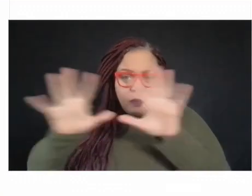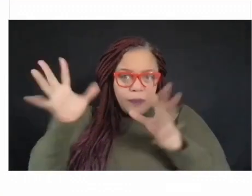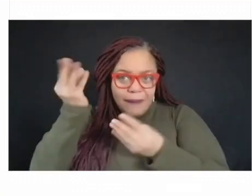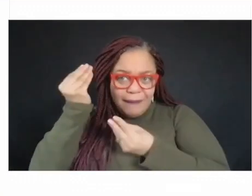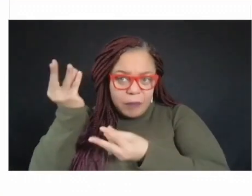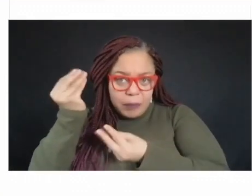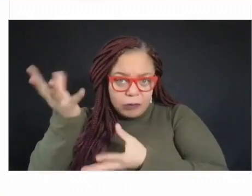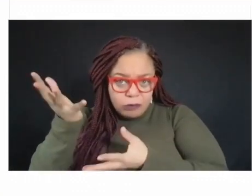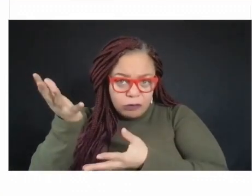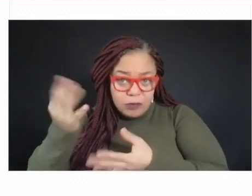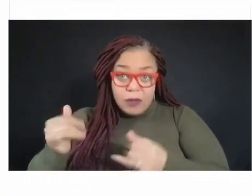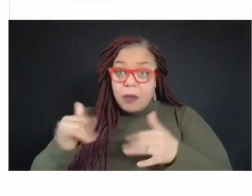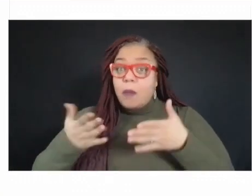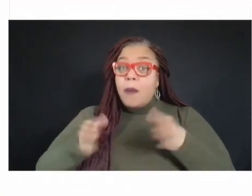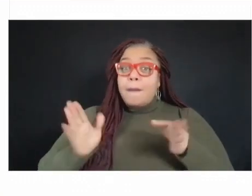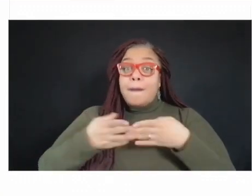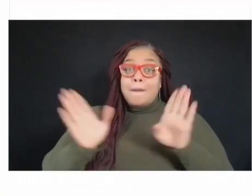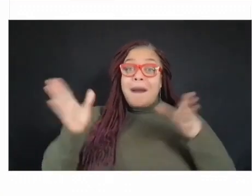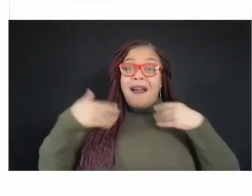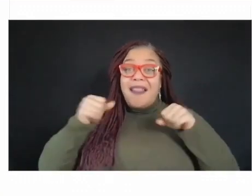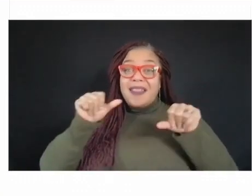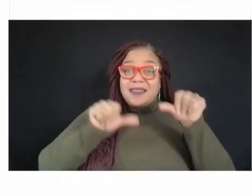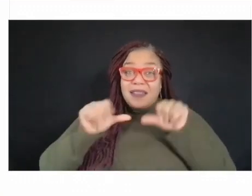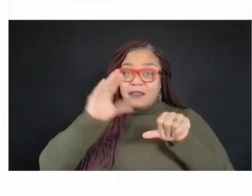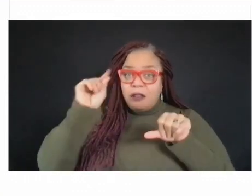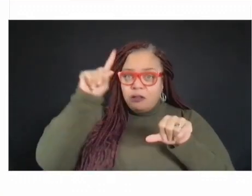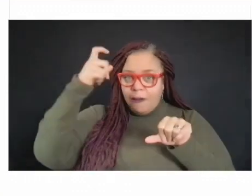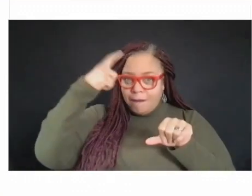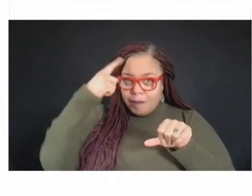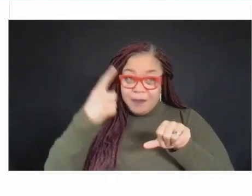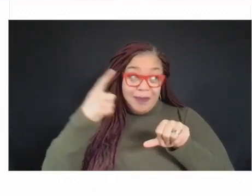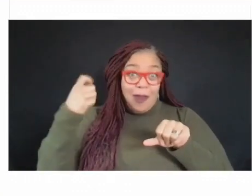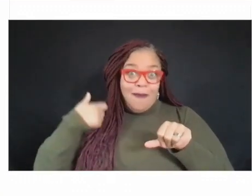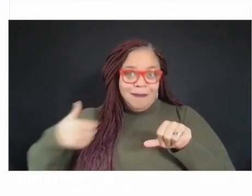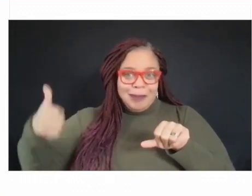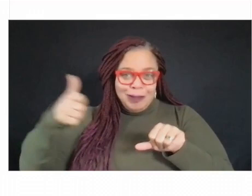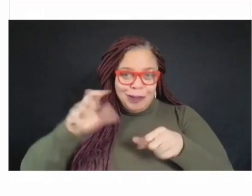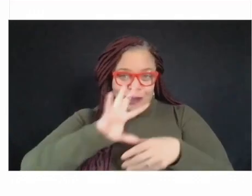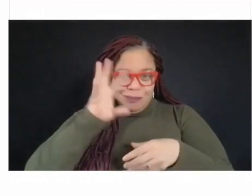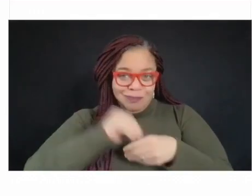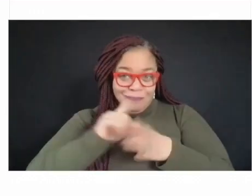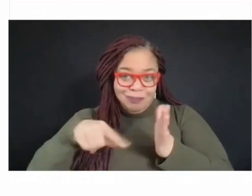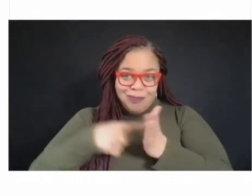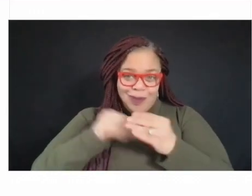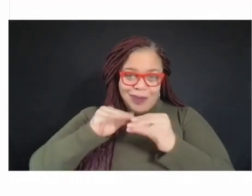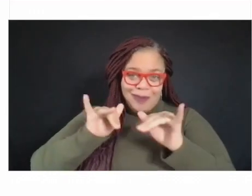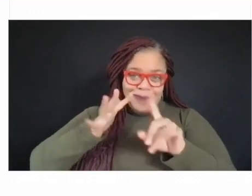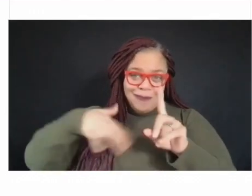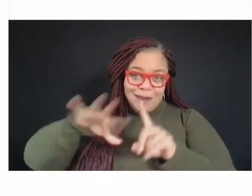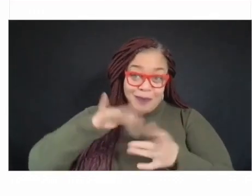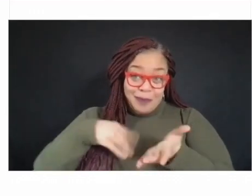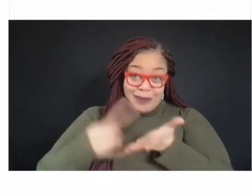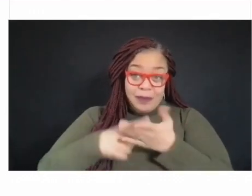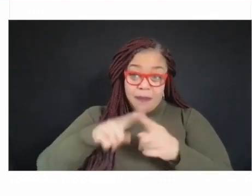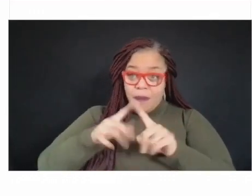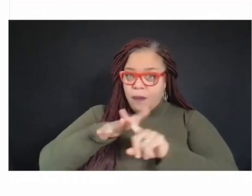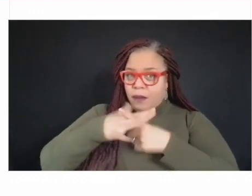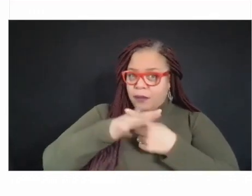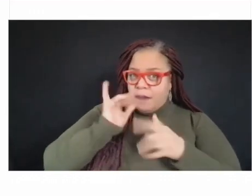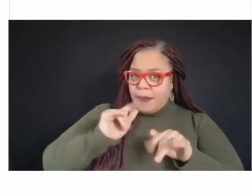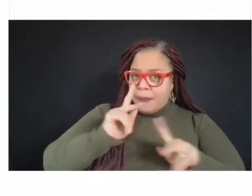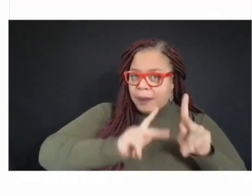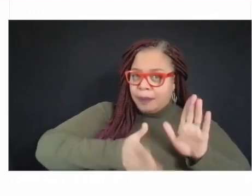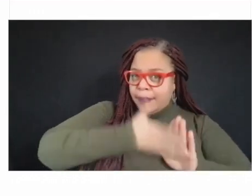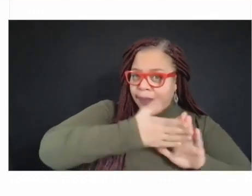and government officials play a role in that environment. And then we're talking about the context that people operate in, human behavior, and how those two things come together